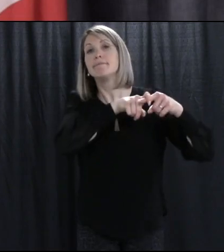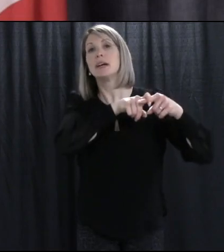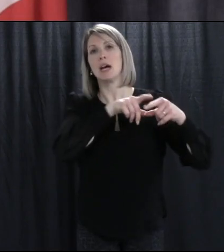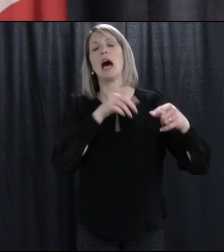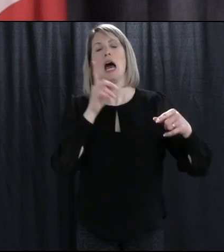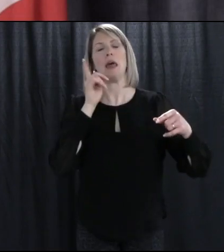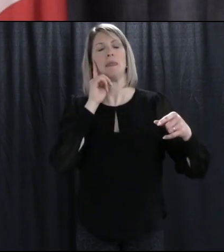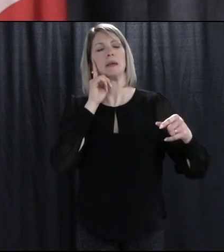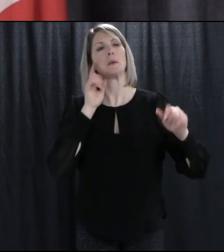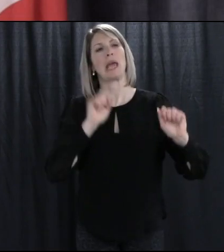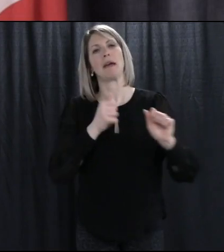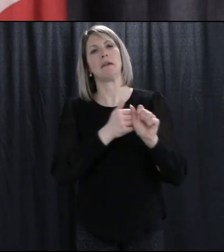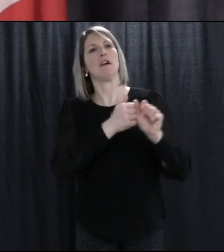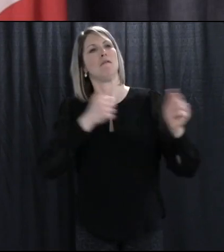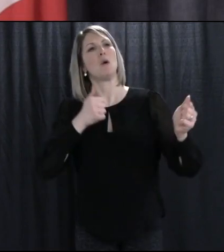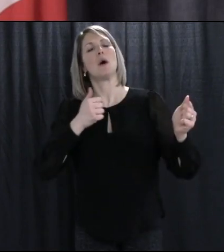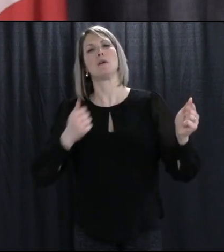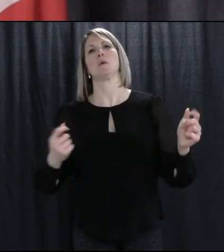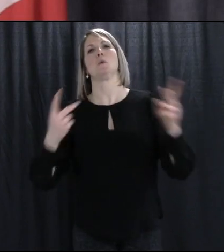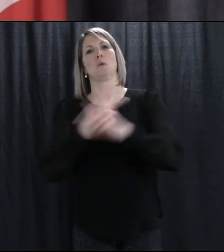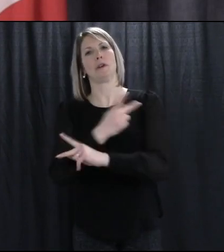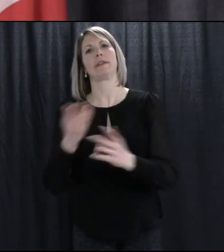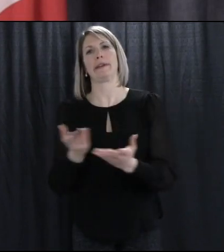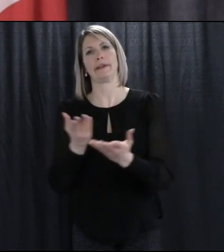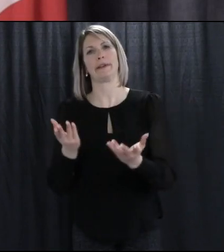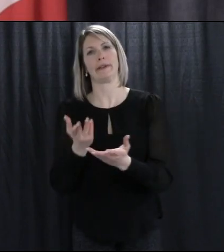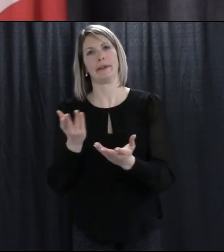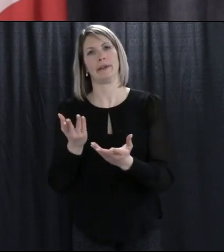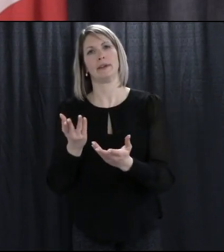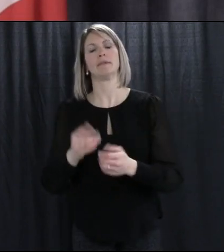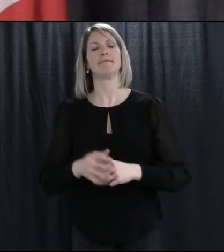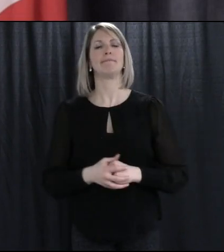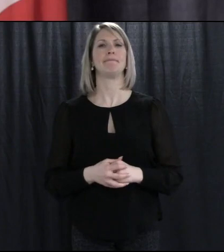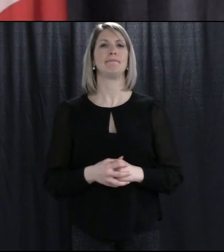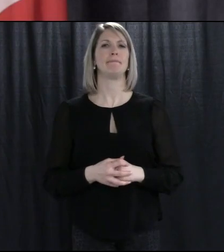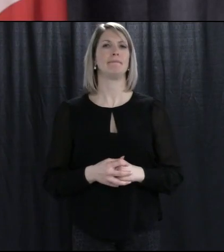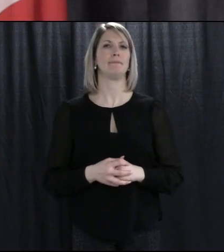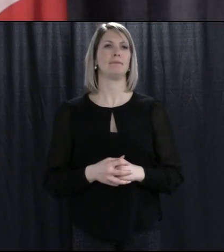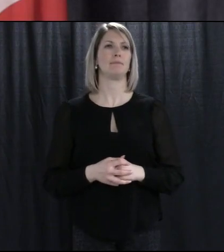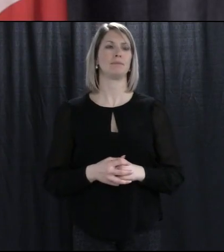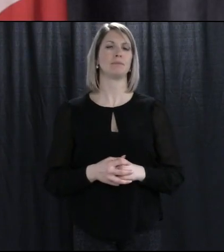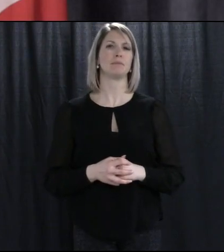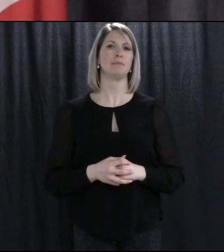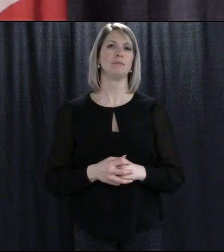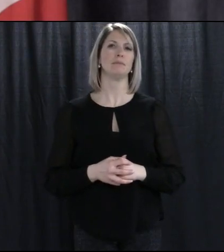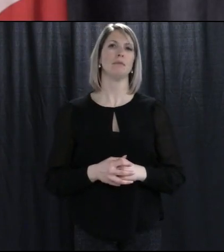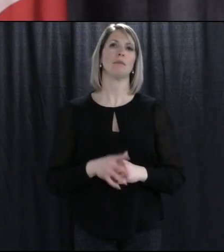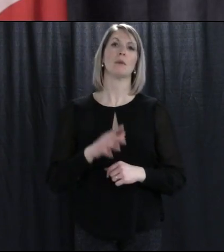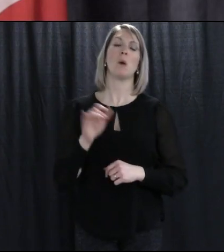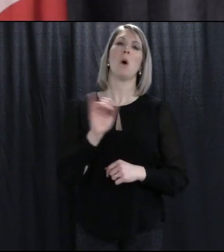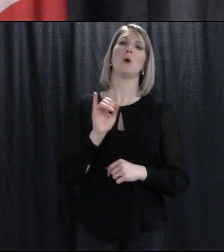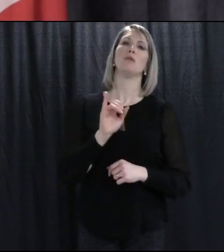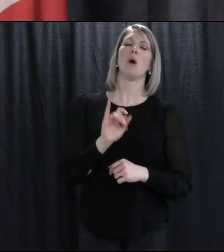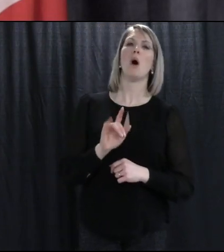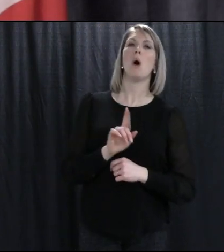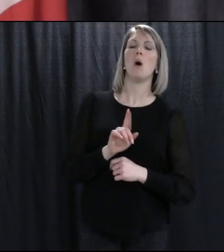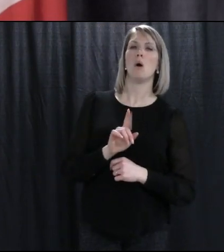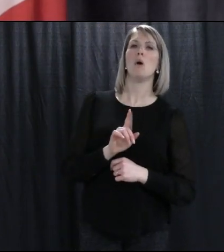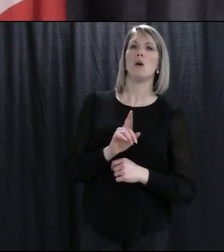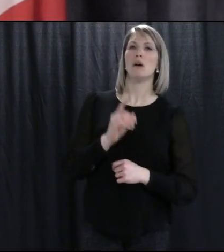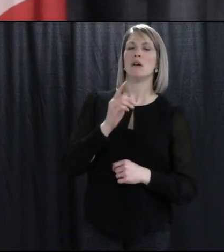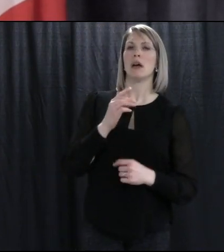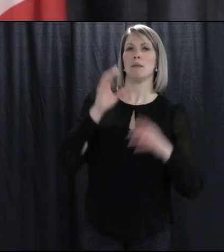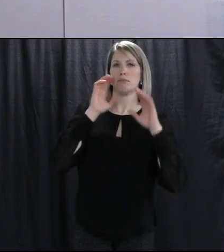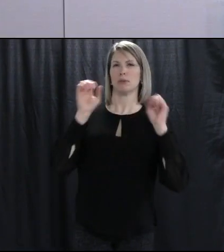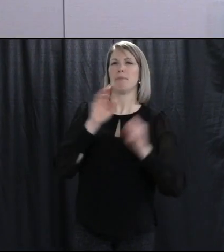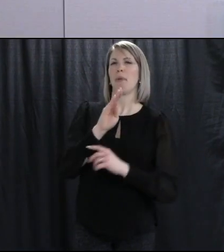make a serious dent in the ability for this virus to take hold here. One of the things about that, Peter, is when, with the regular calls